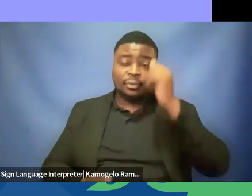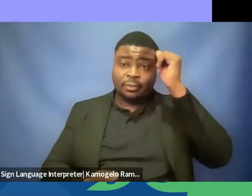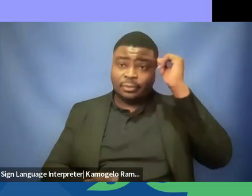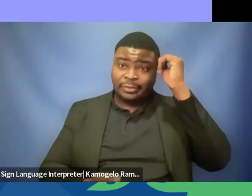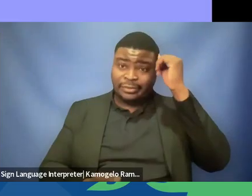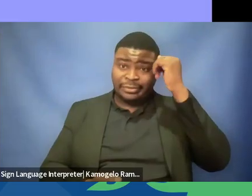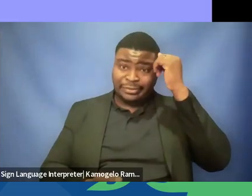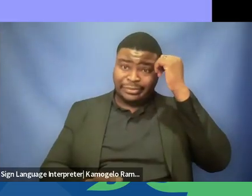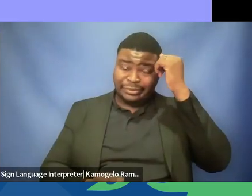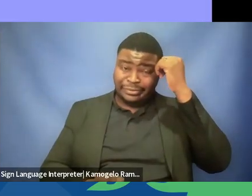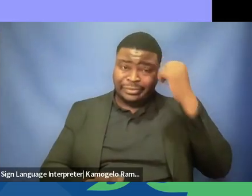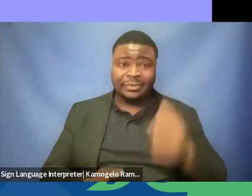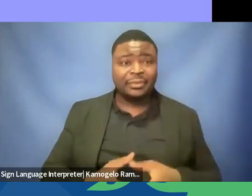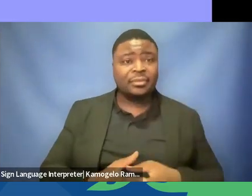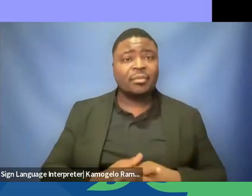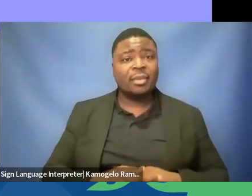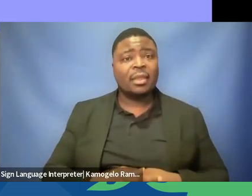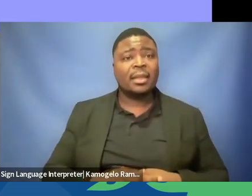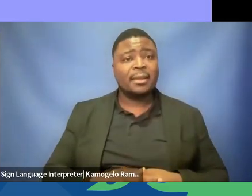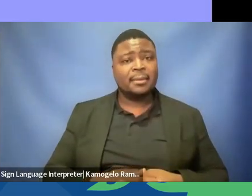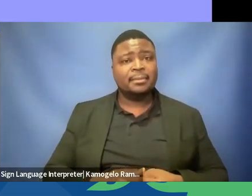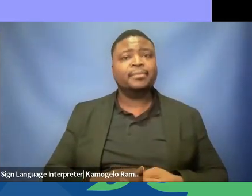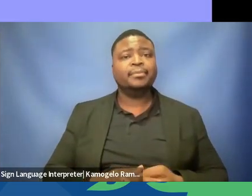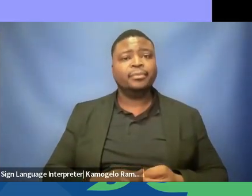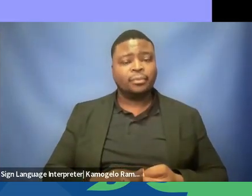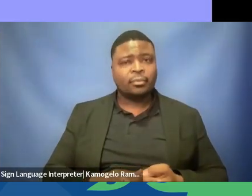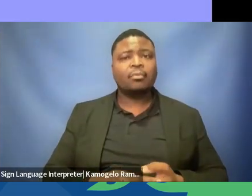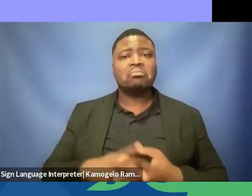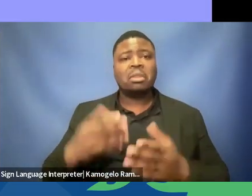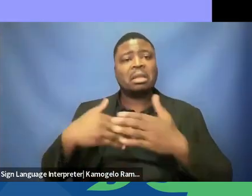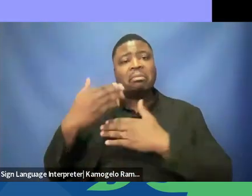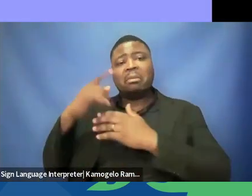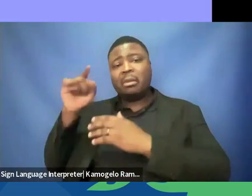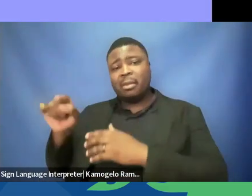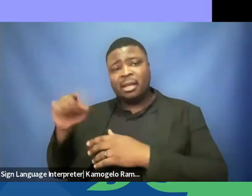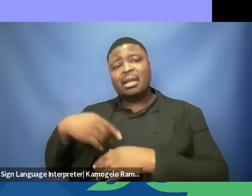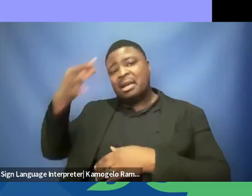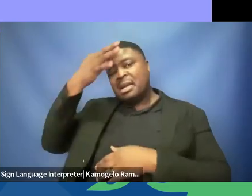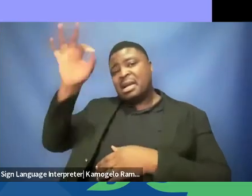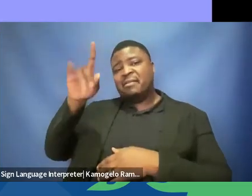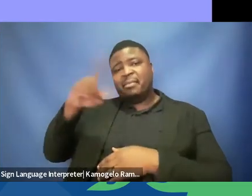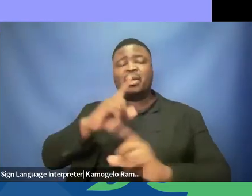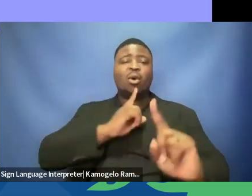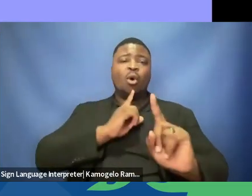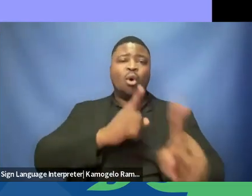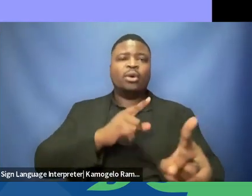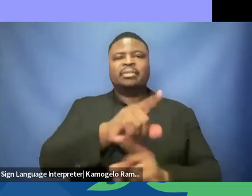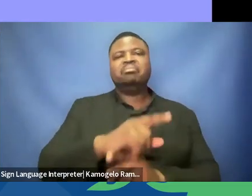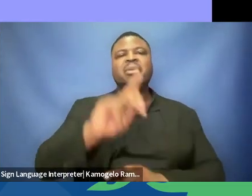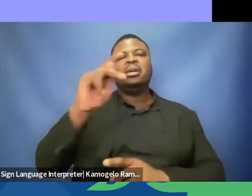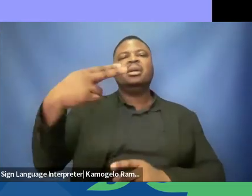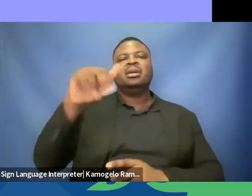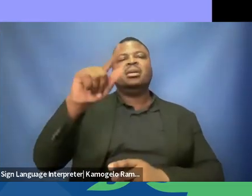um, declared an executive order to ban the sale and the use of cat in